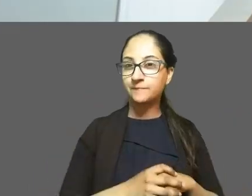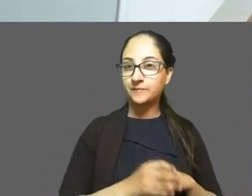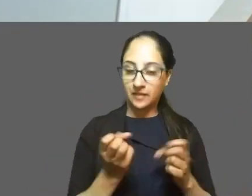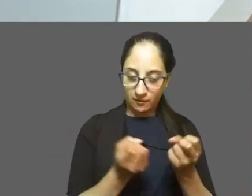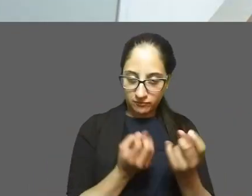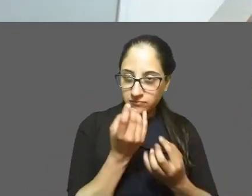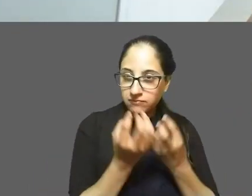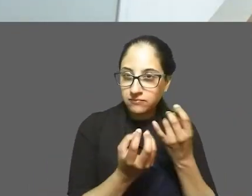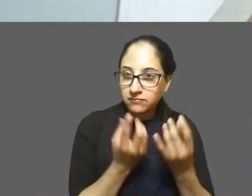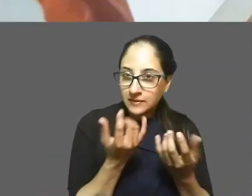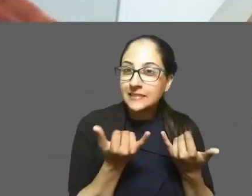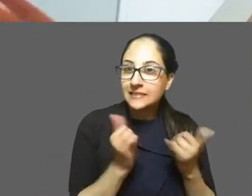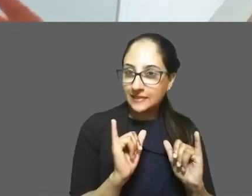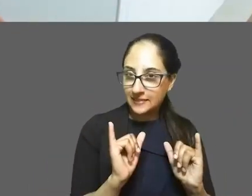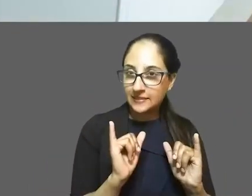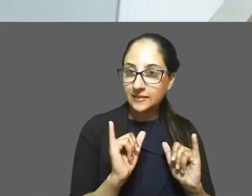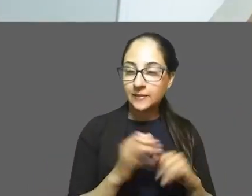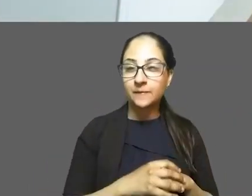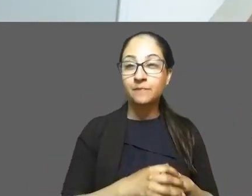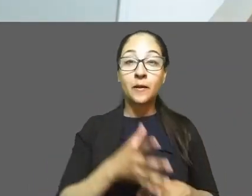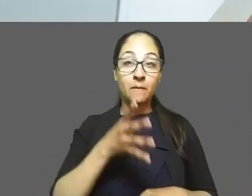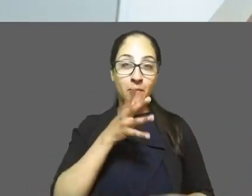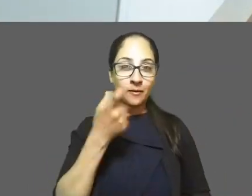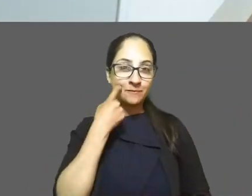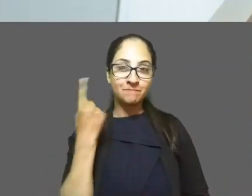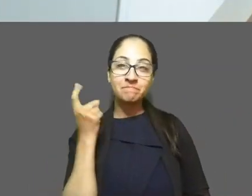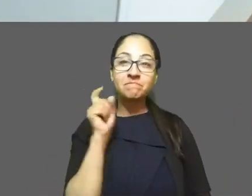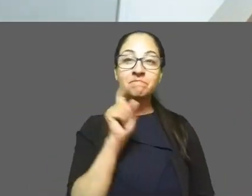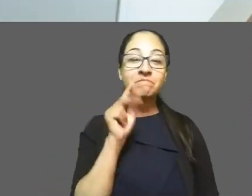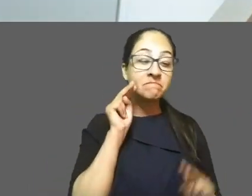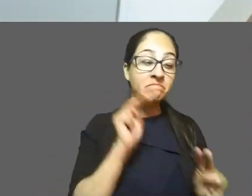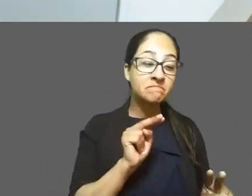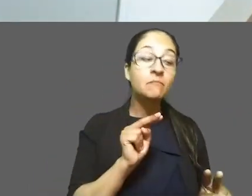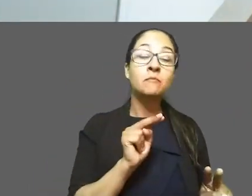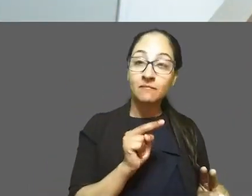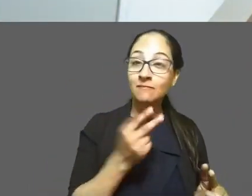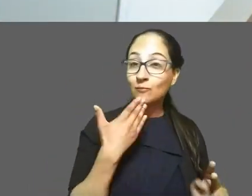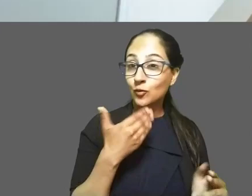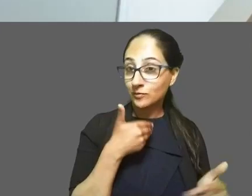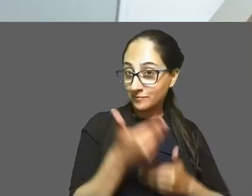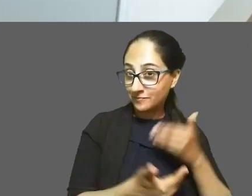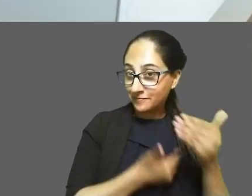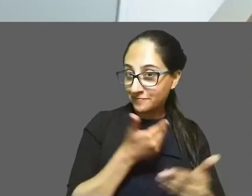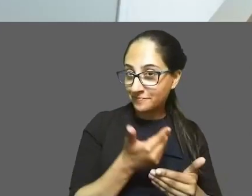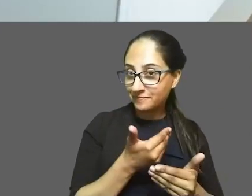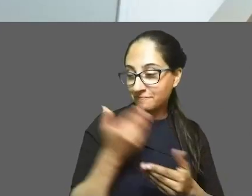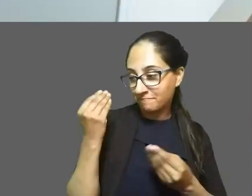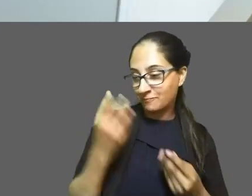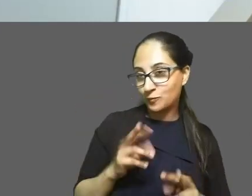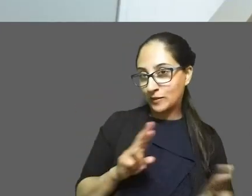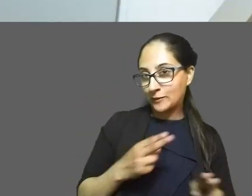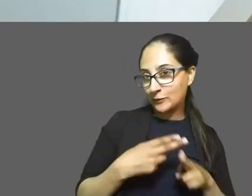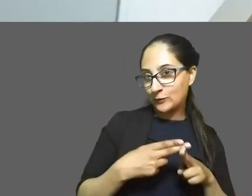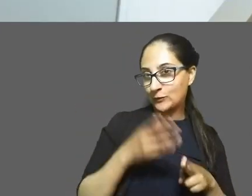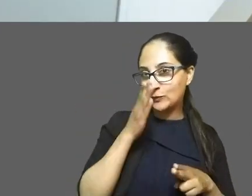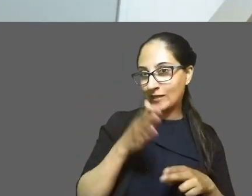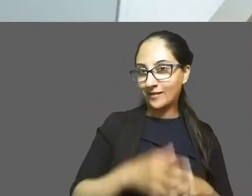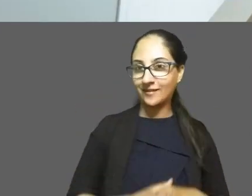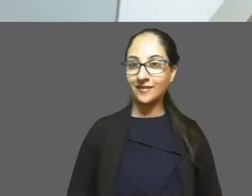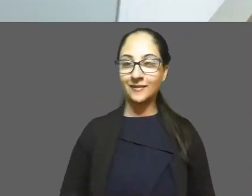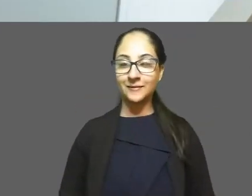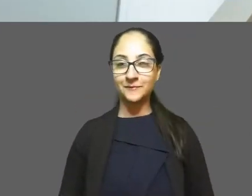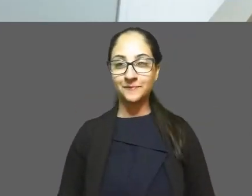Mine is not reduced yet. It's sizzling pretty loud, if you can probably hear it. But my mom came and she checked it,